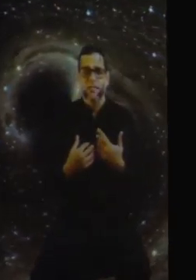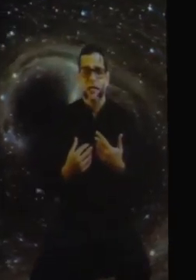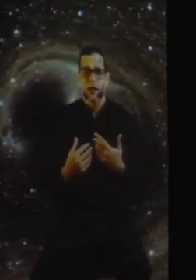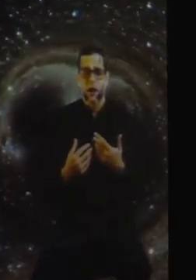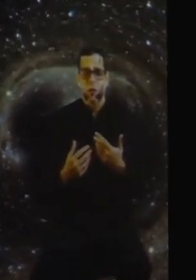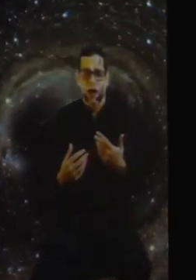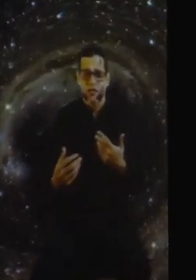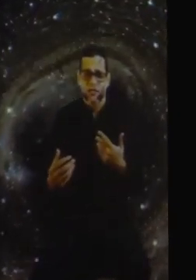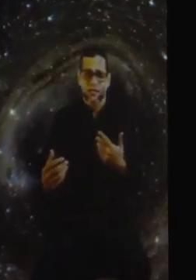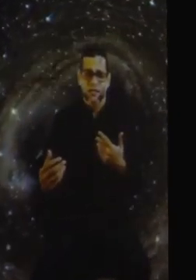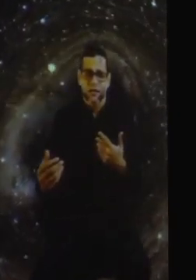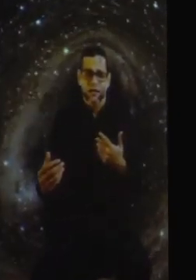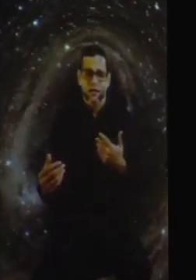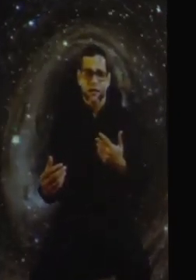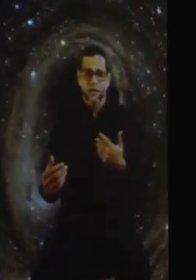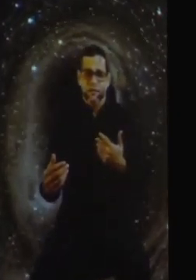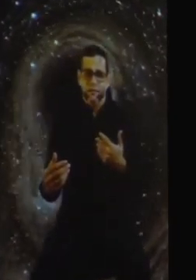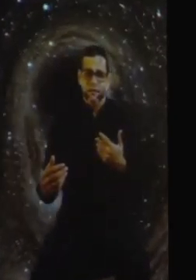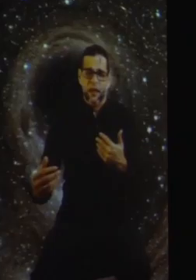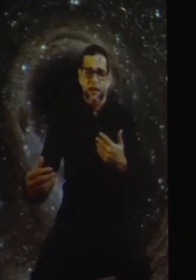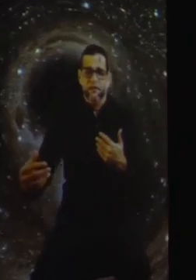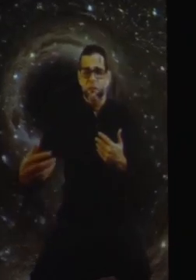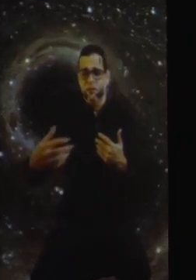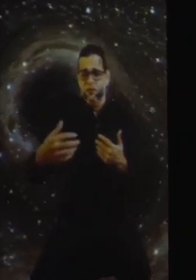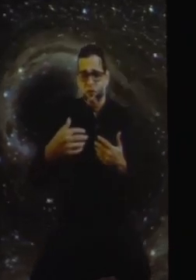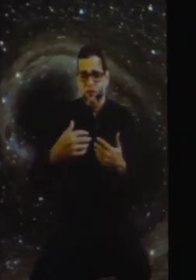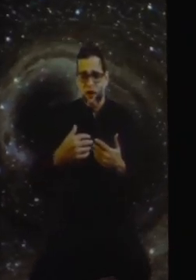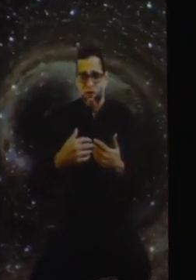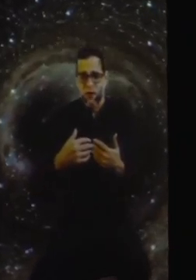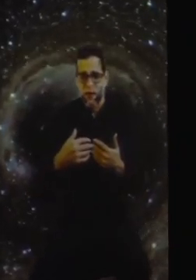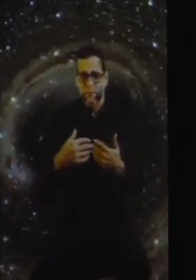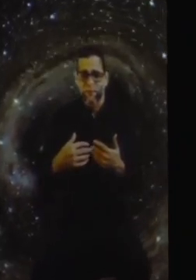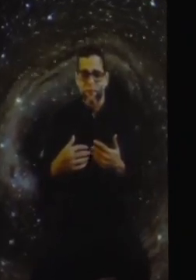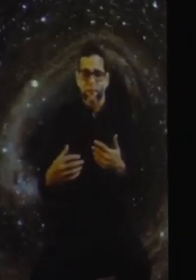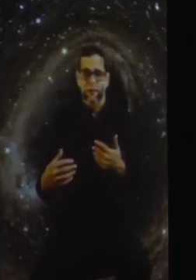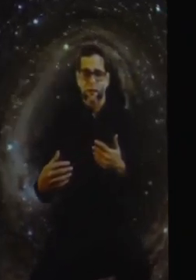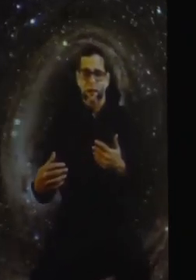Moments later, I watched as he pulled into our driveway,